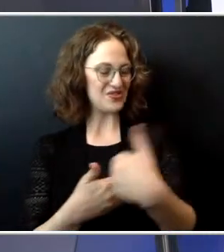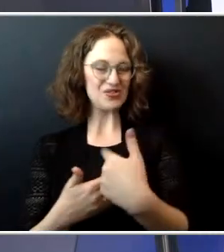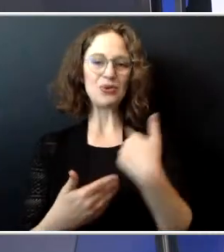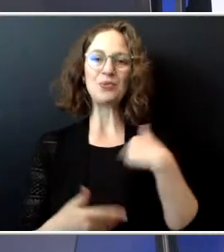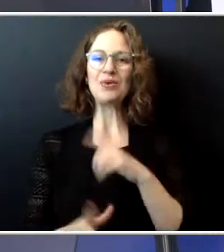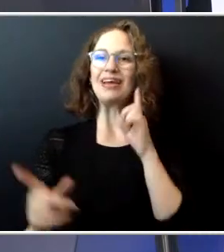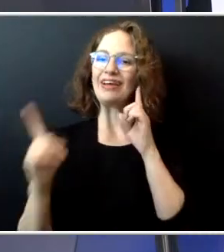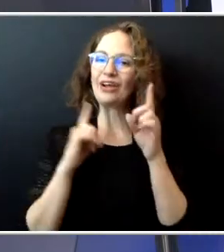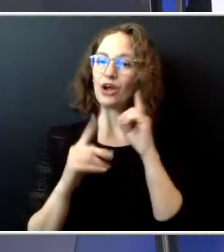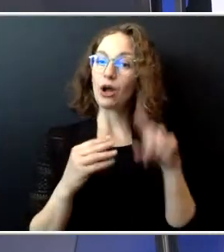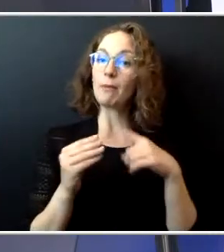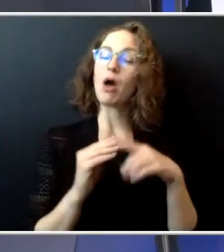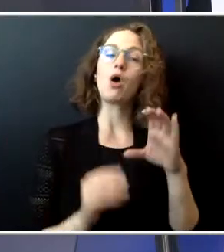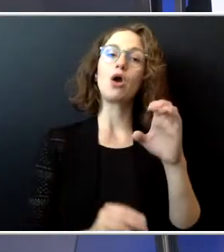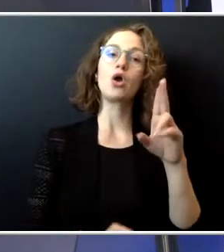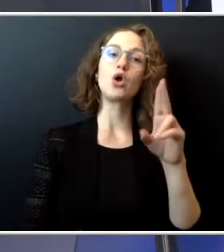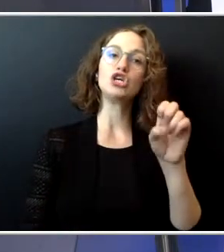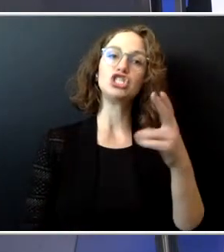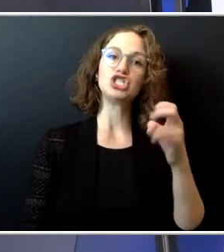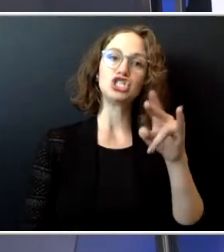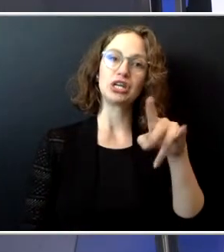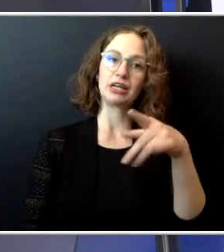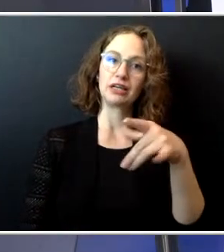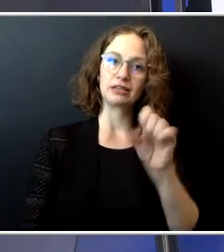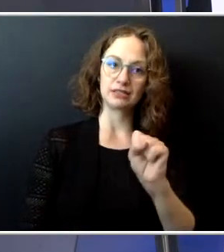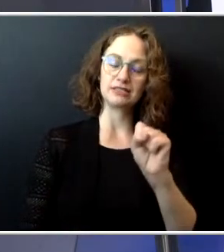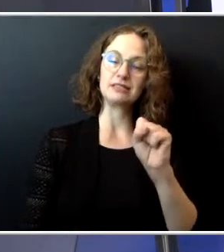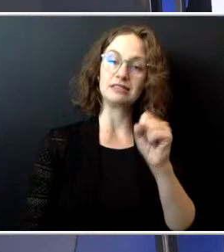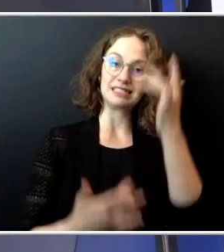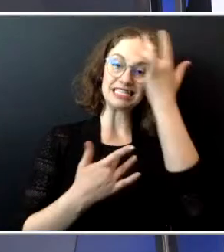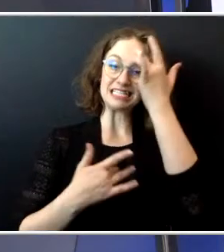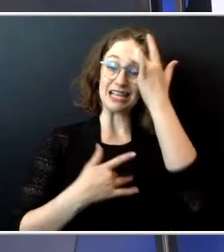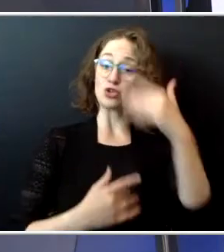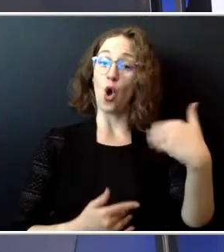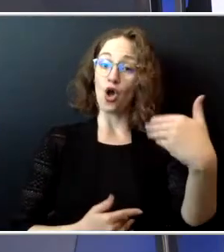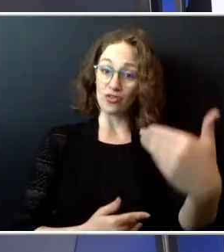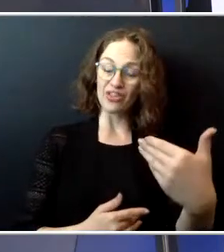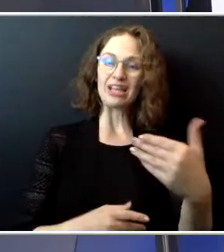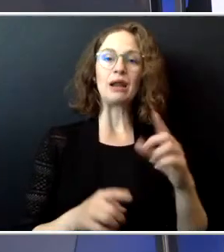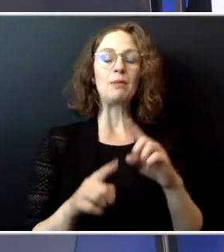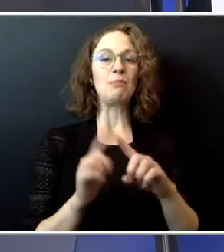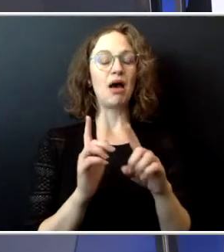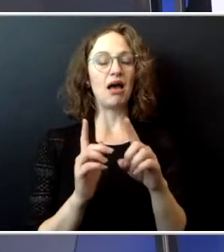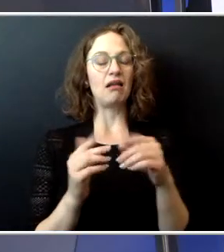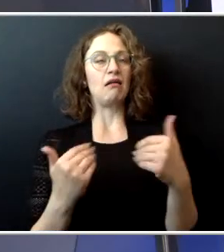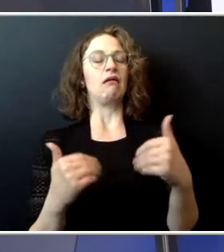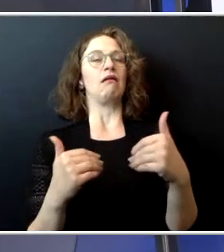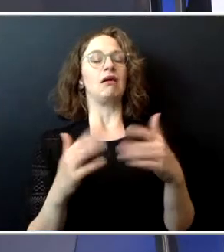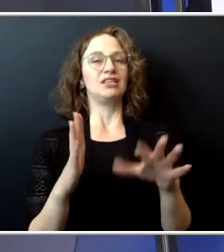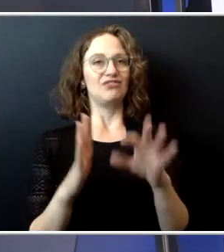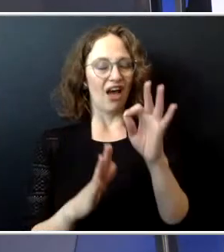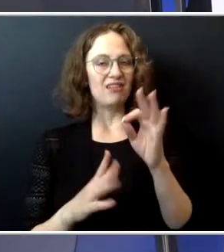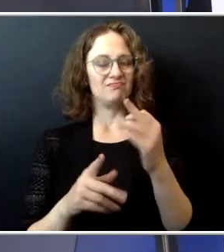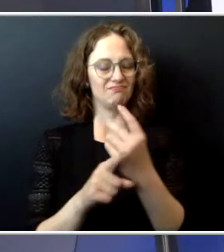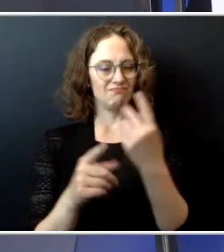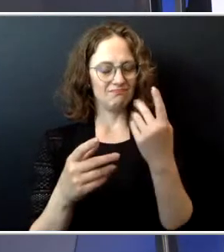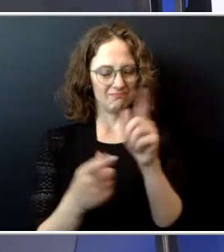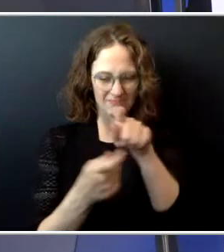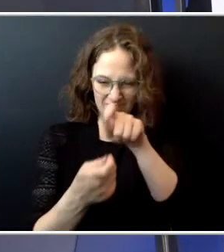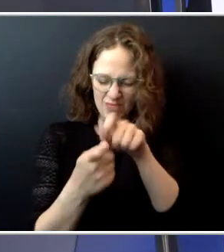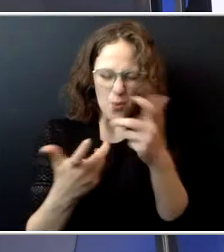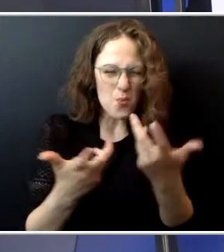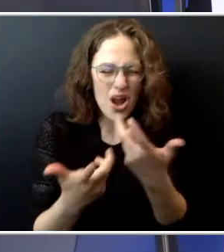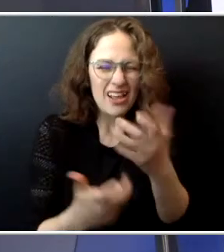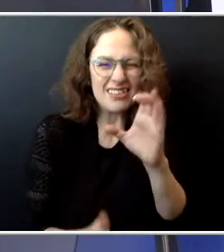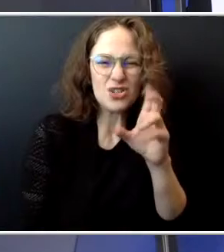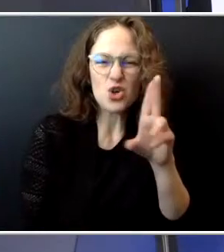other issues and health diagnoses that people are having. But to find out exactly what it is going to be really interesting today.